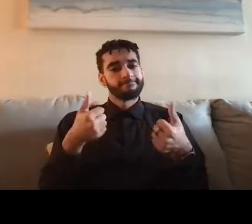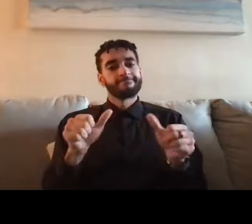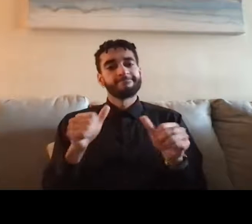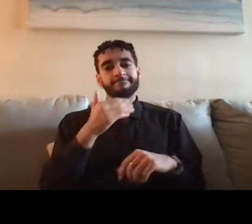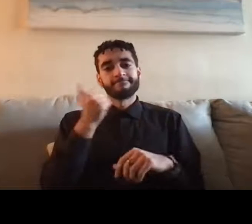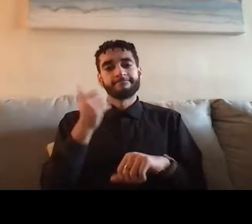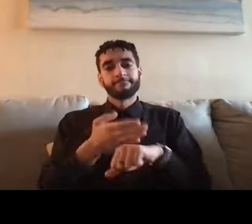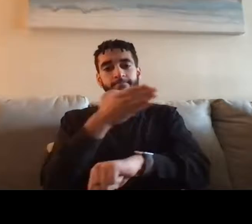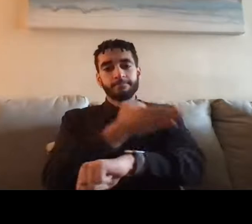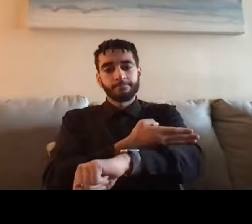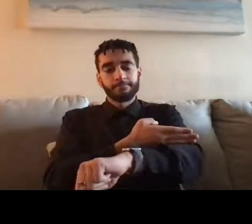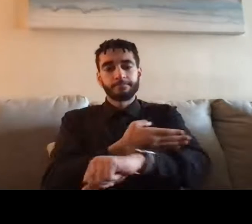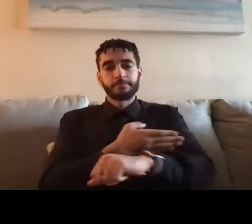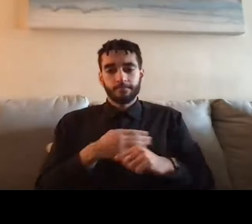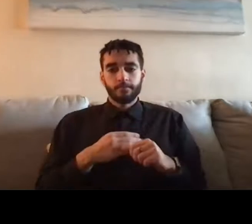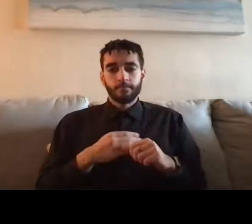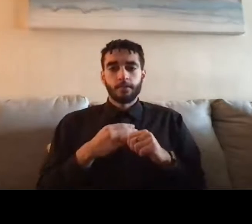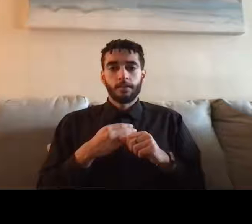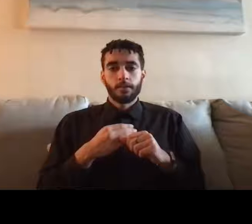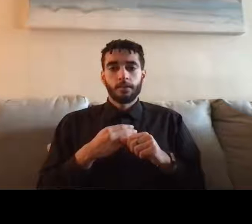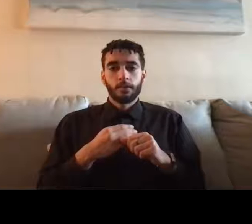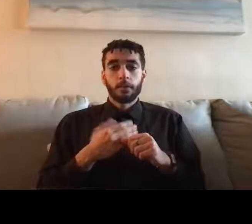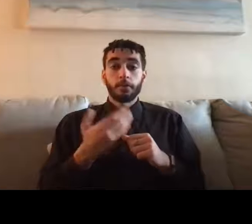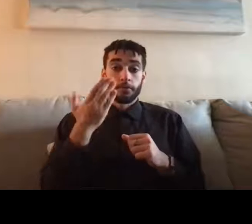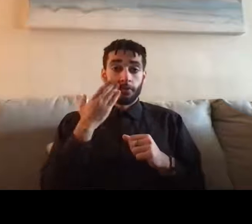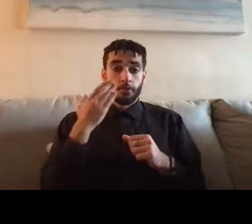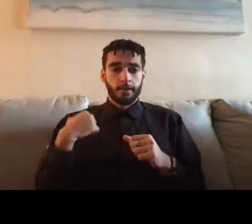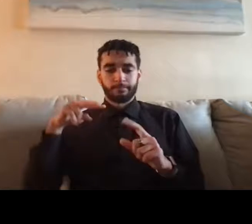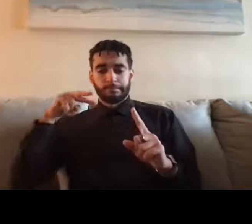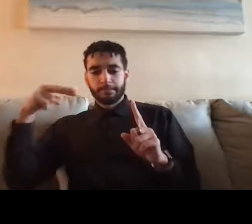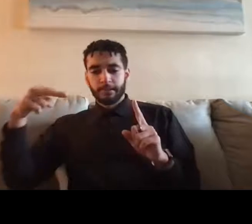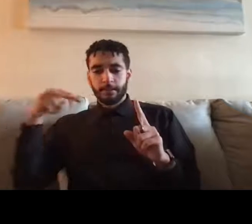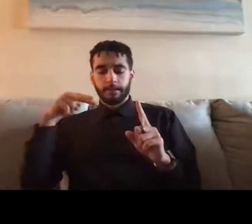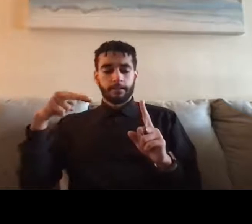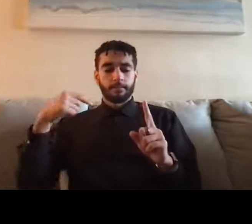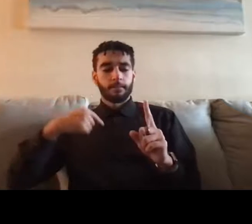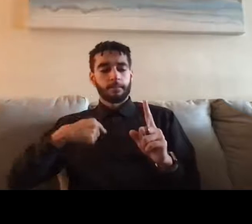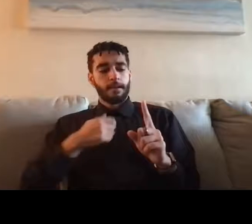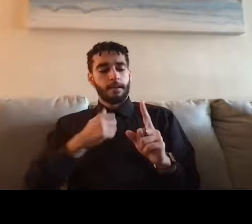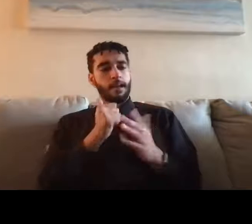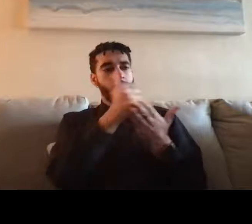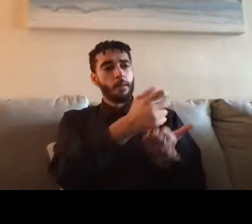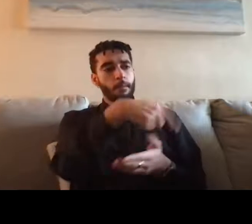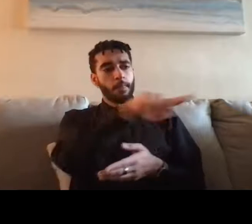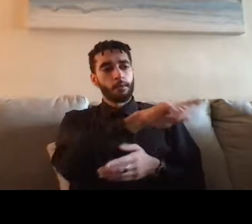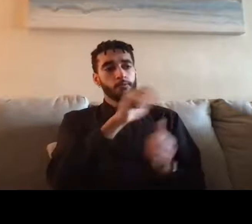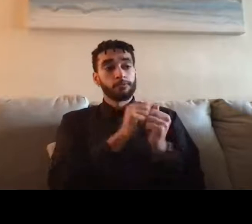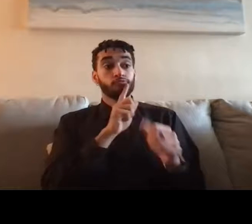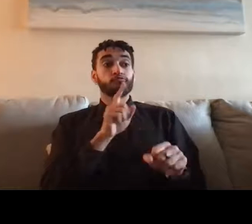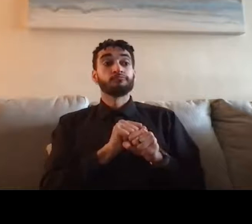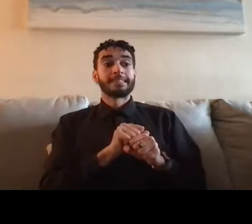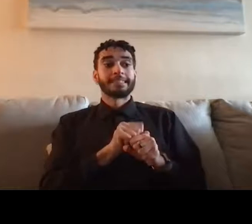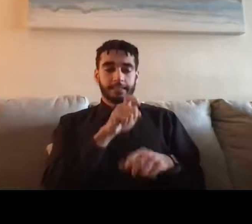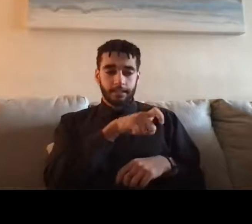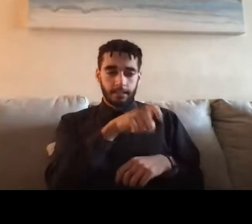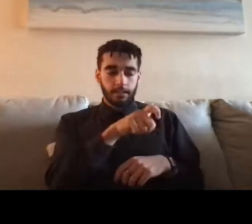care economy, both from the perspective of how do we serve those with real needs effectively, adequately, with dignity